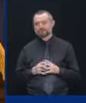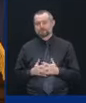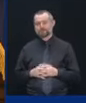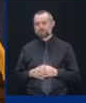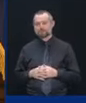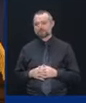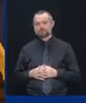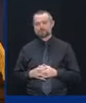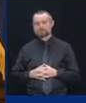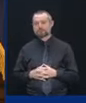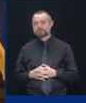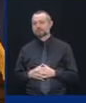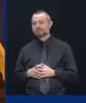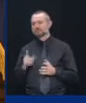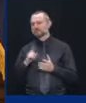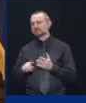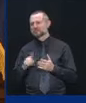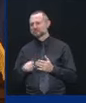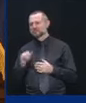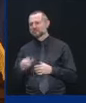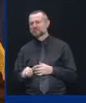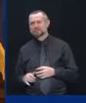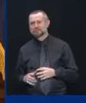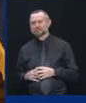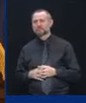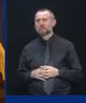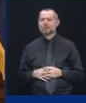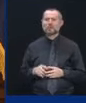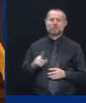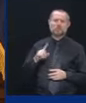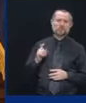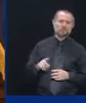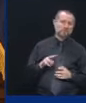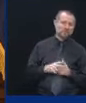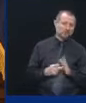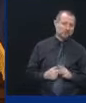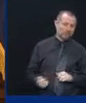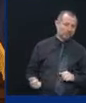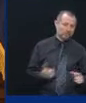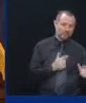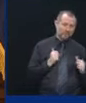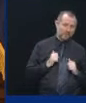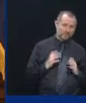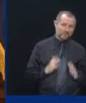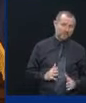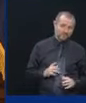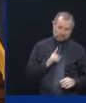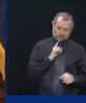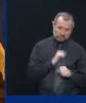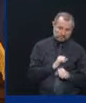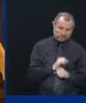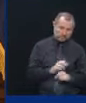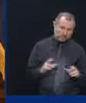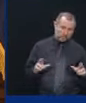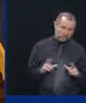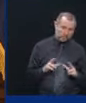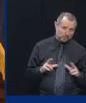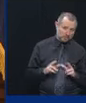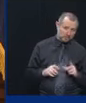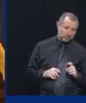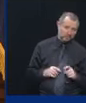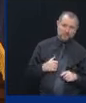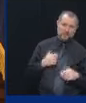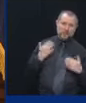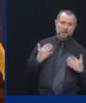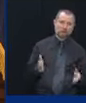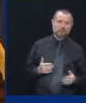So I would have to check. The question is, are all the performers union performers? I don't know.